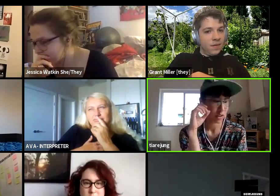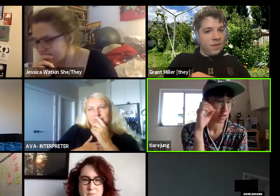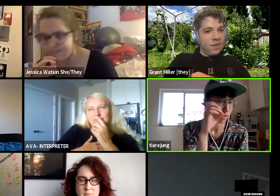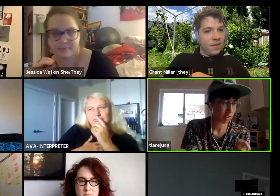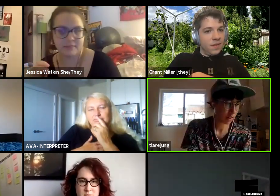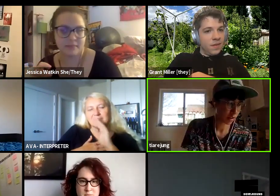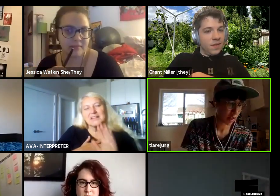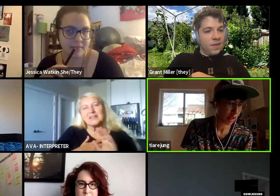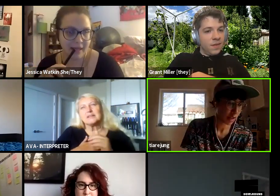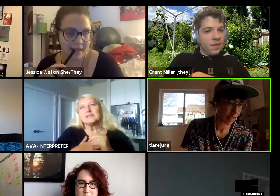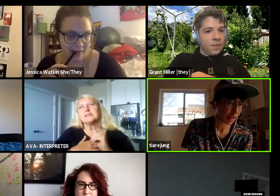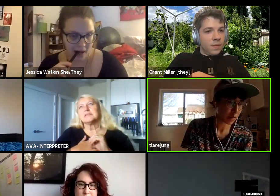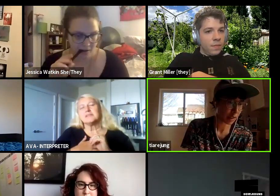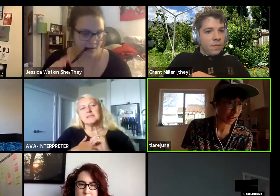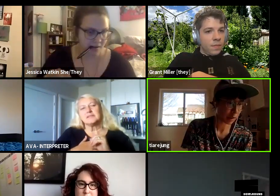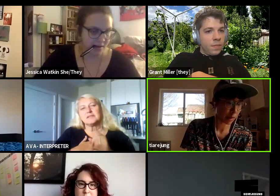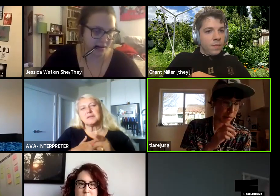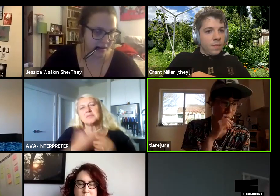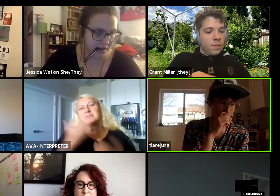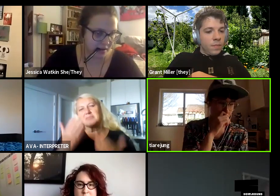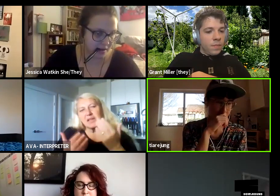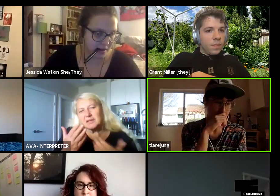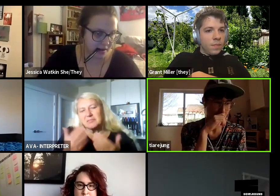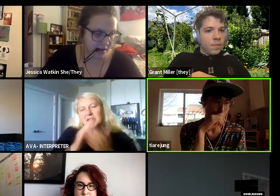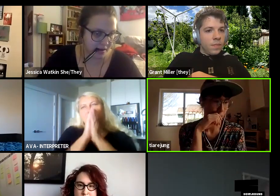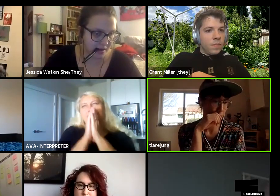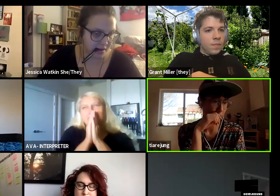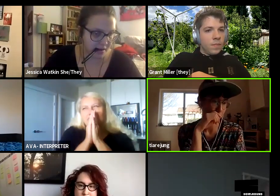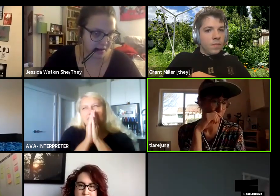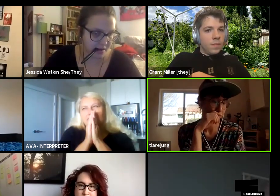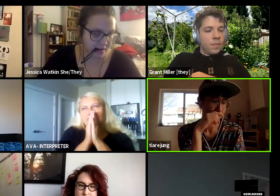I'll just tell you a little bit about